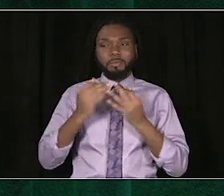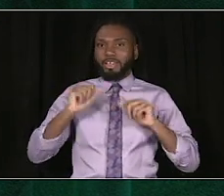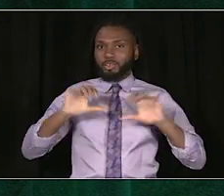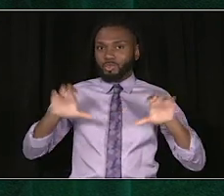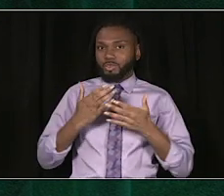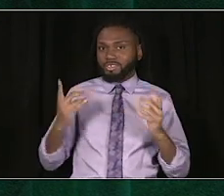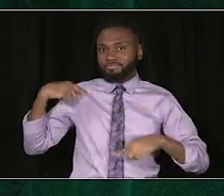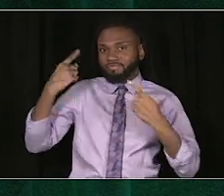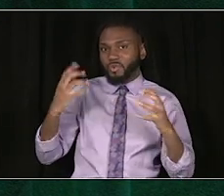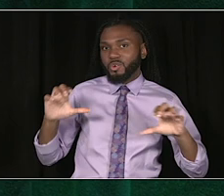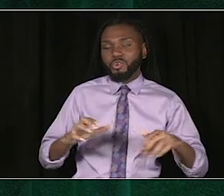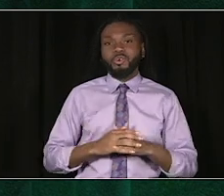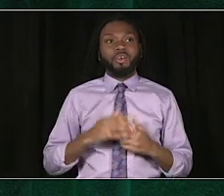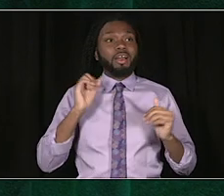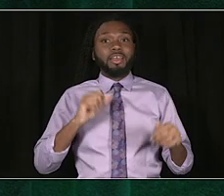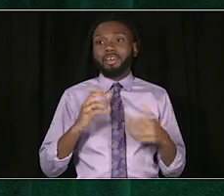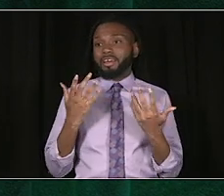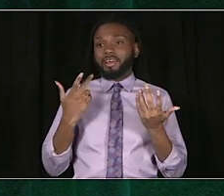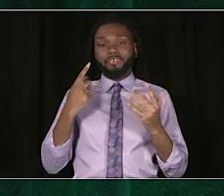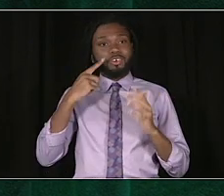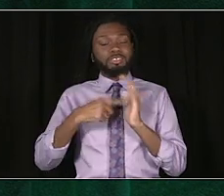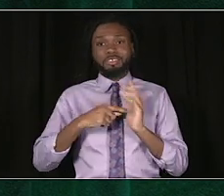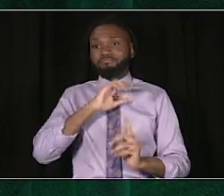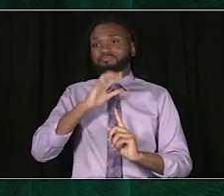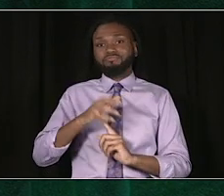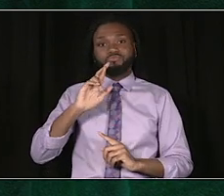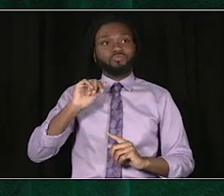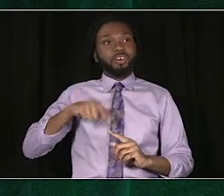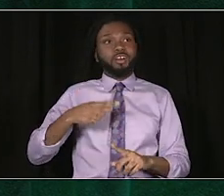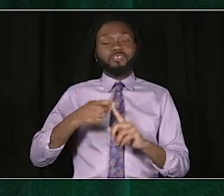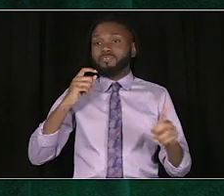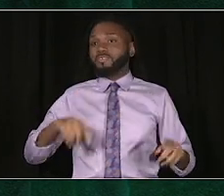wanted to do, take on a character like Raquel from Raising Kanan,